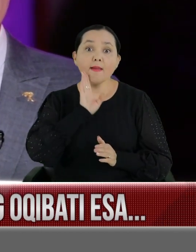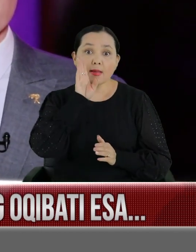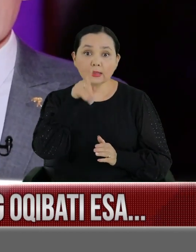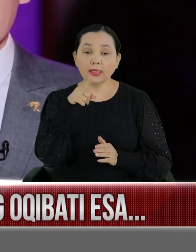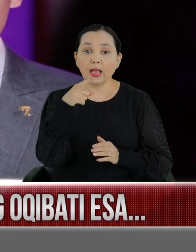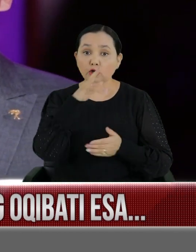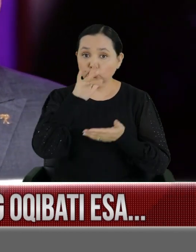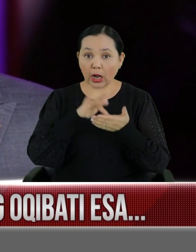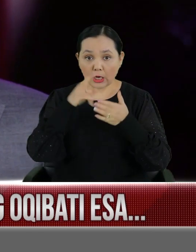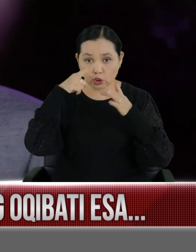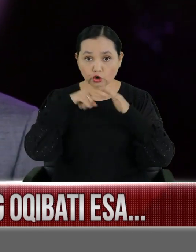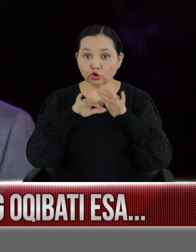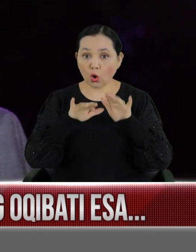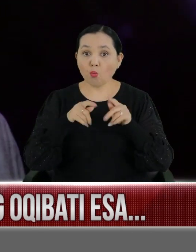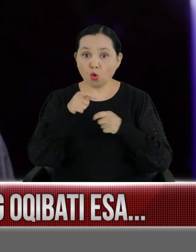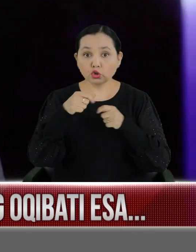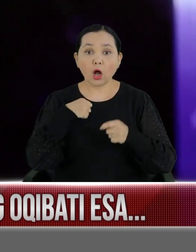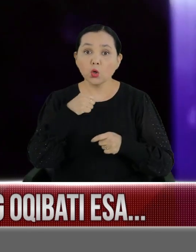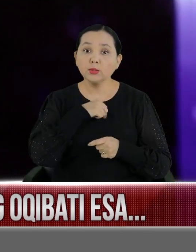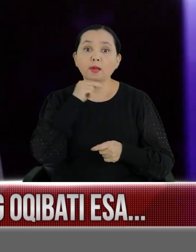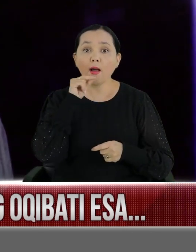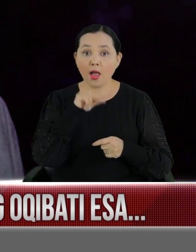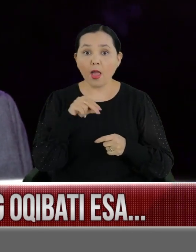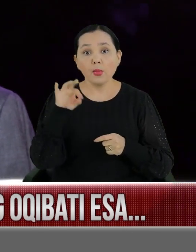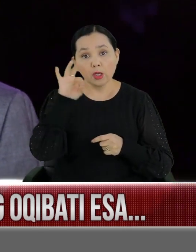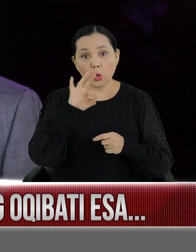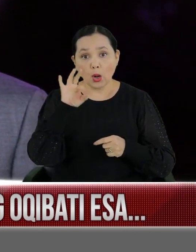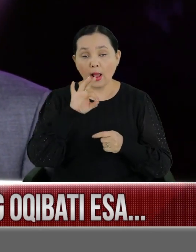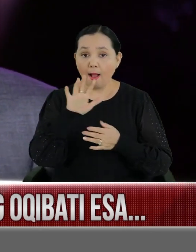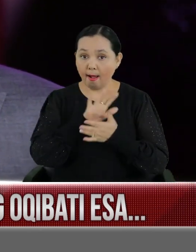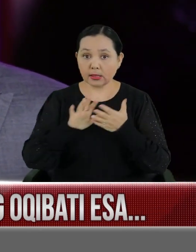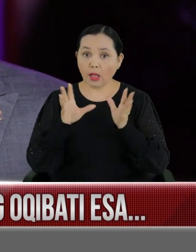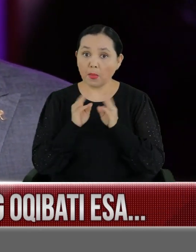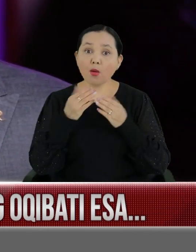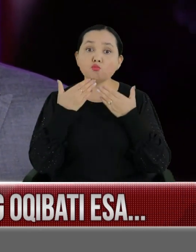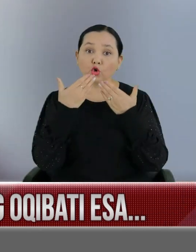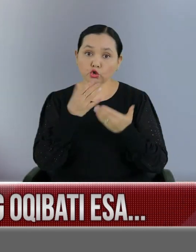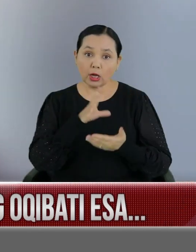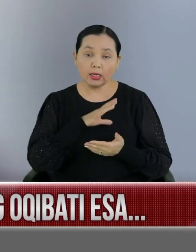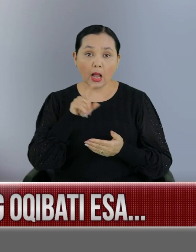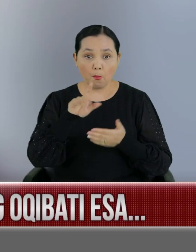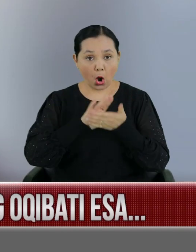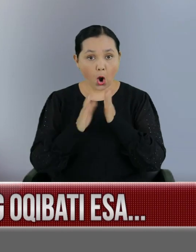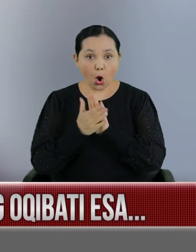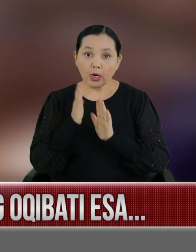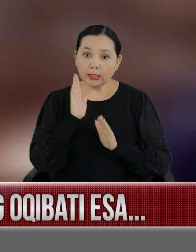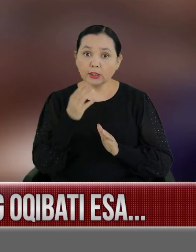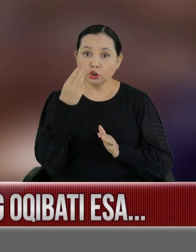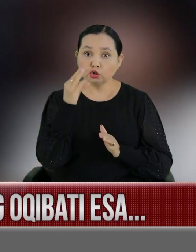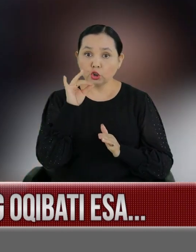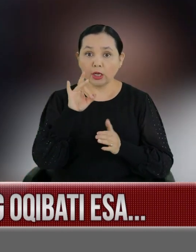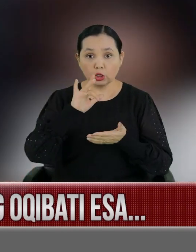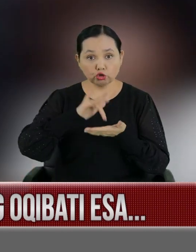esa Shirin shahar ichki ishlar boshqarmasiga o'z aybiga iqrorligi to'g'risidagi ariza bilan murojaat qiladi. Mazkur holat yuzasidan Shirin